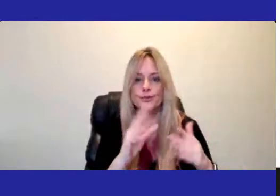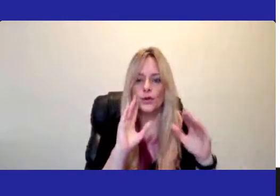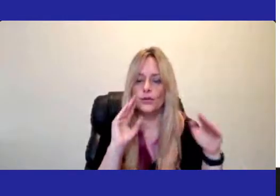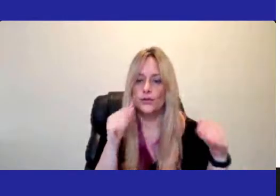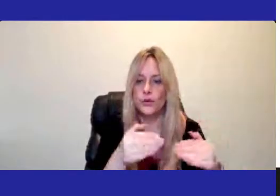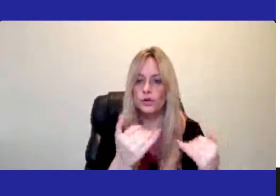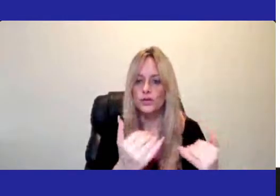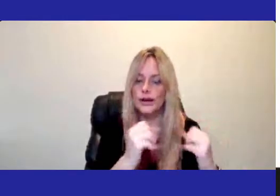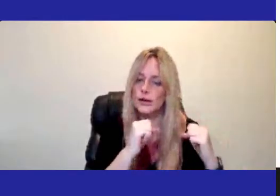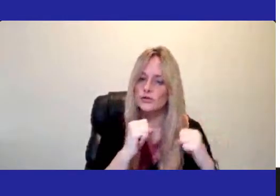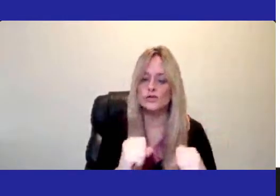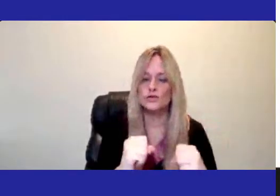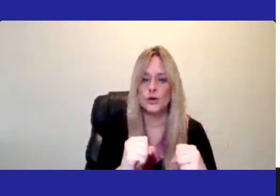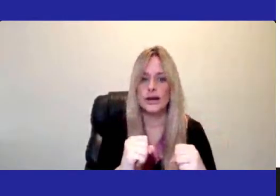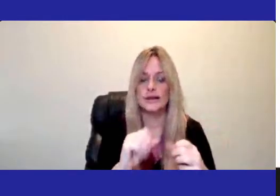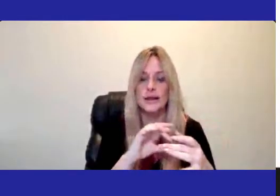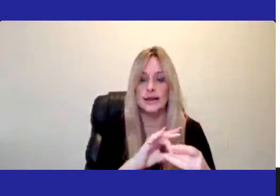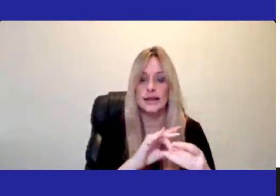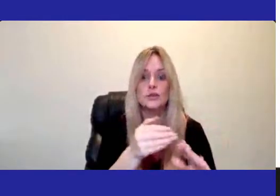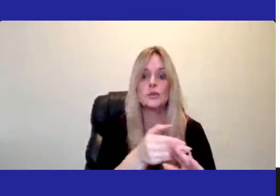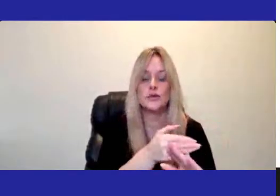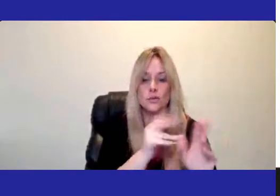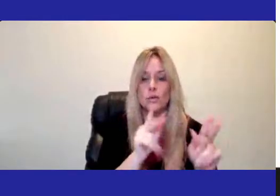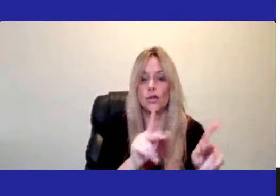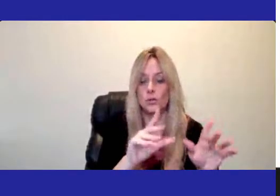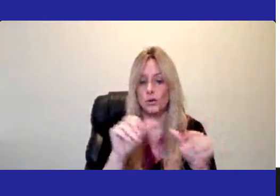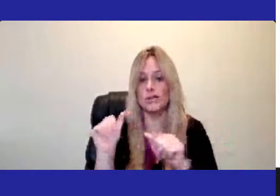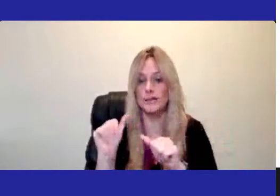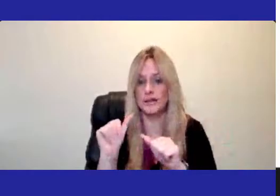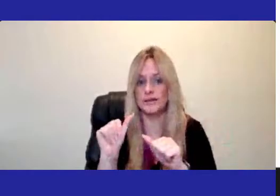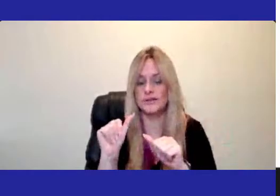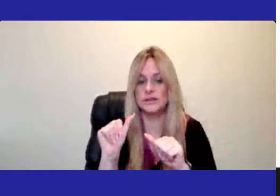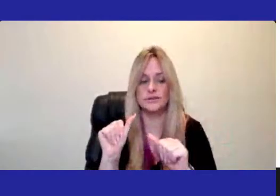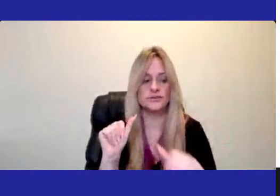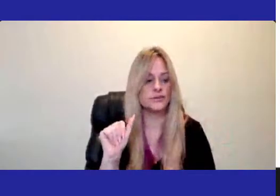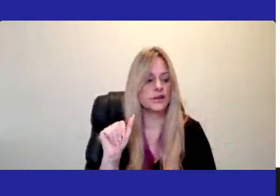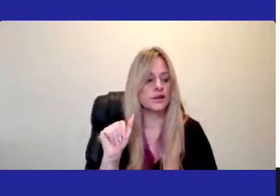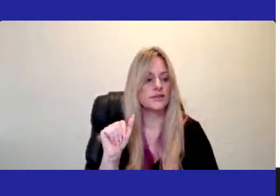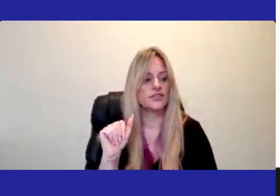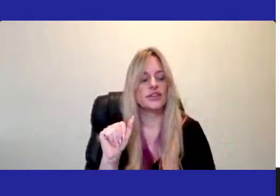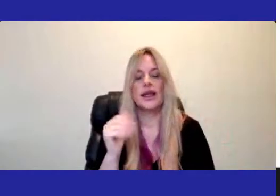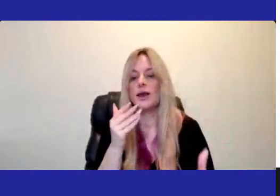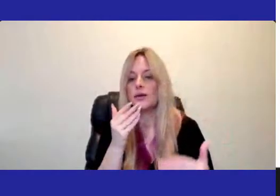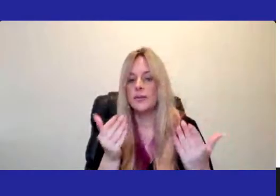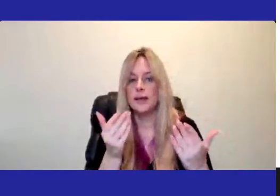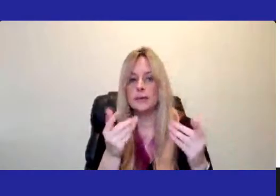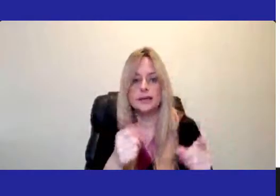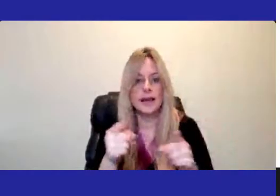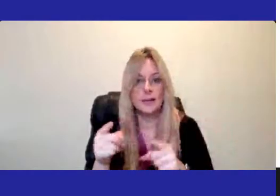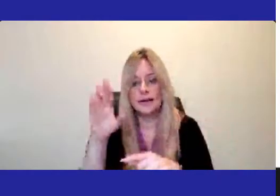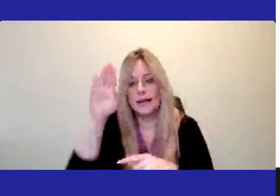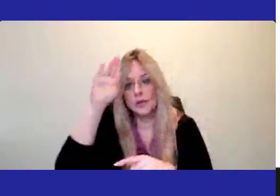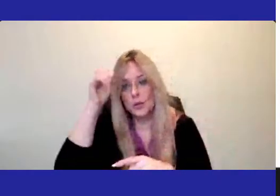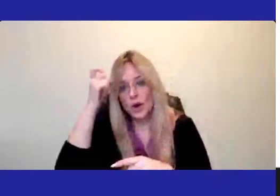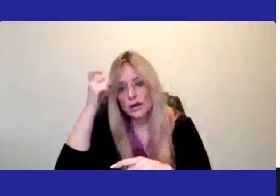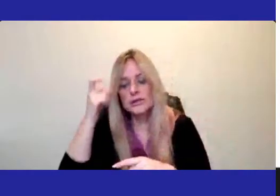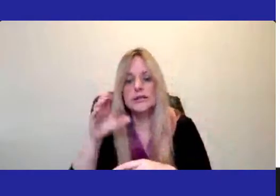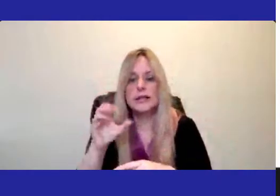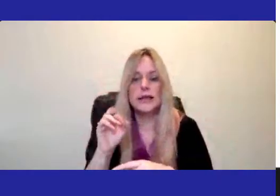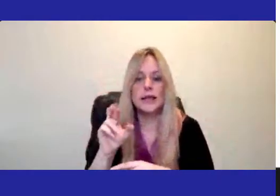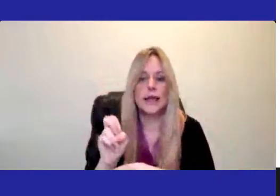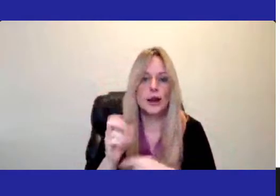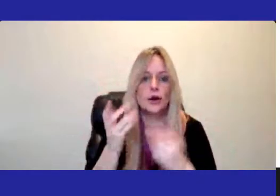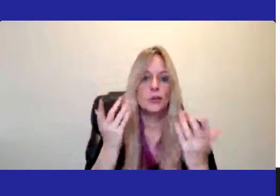connection in the ED before the person leaves. But, and it by all means may be occurring at Bronx Care or Montefiore doing the same